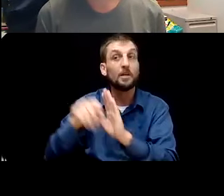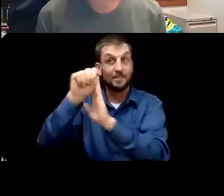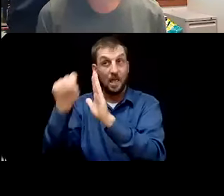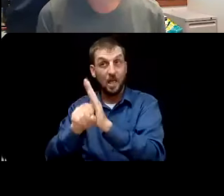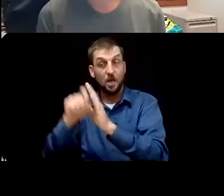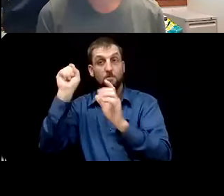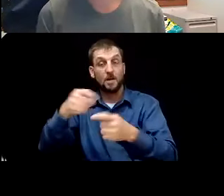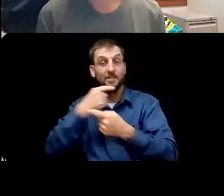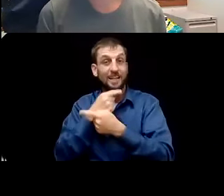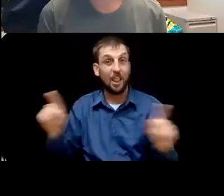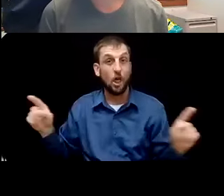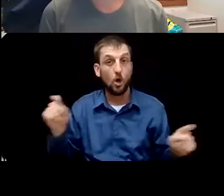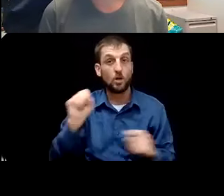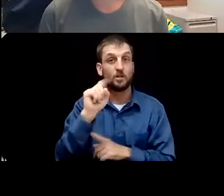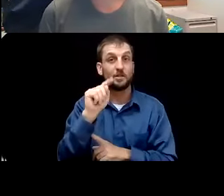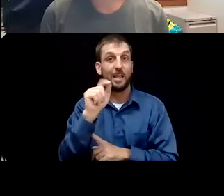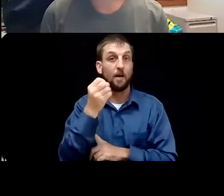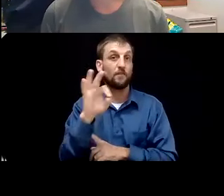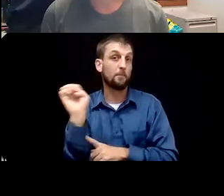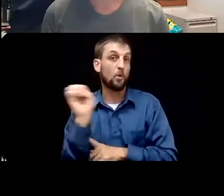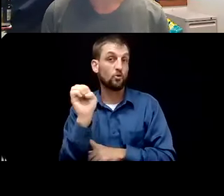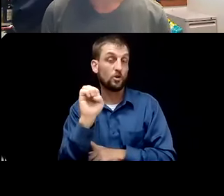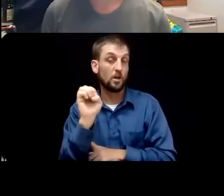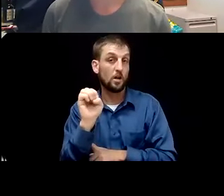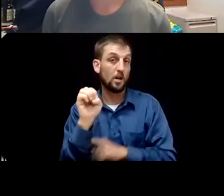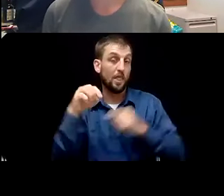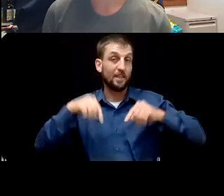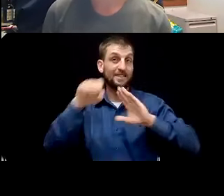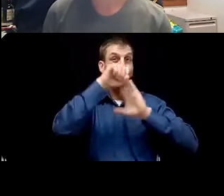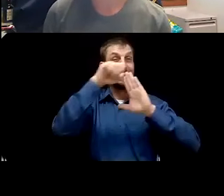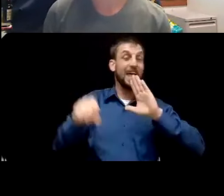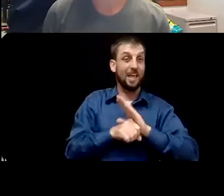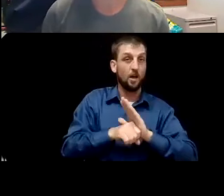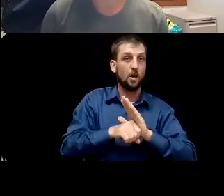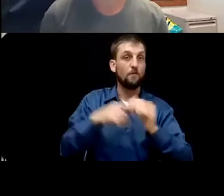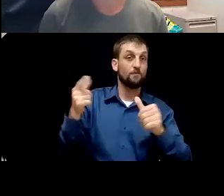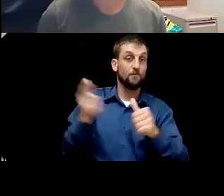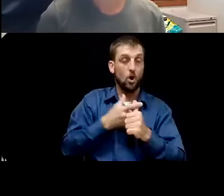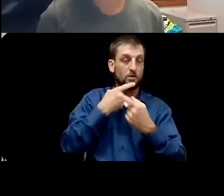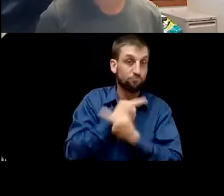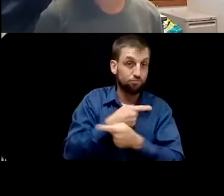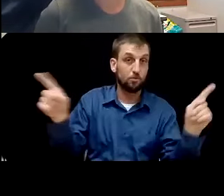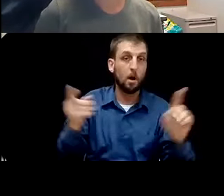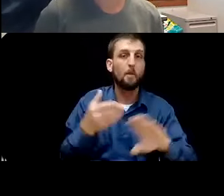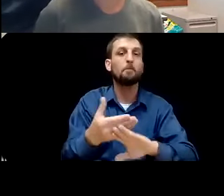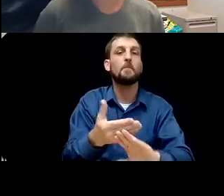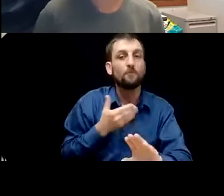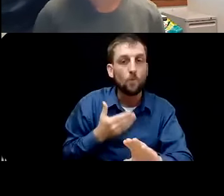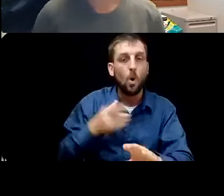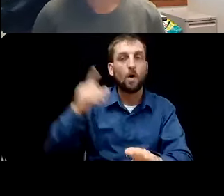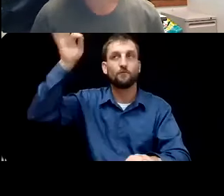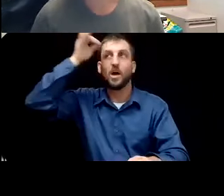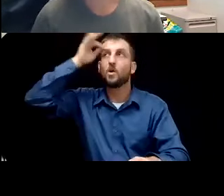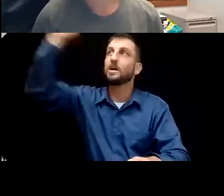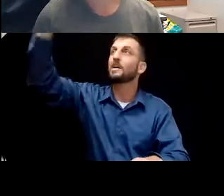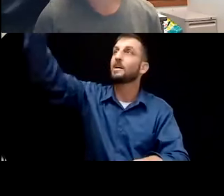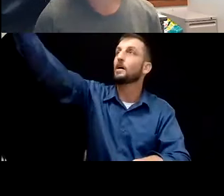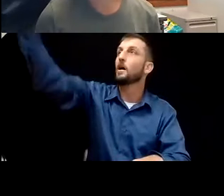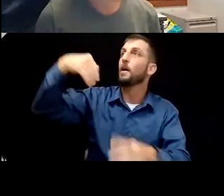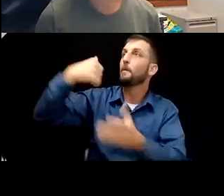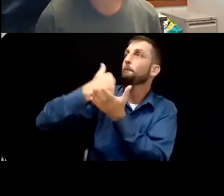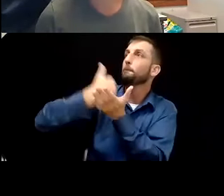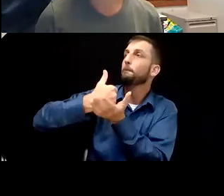of emergency for the state before we can ask for federal resources to come in and to support us. So sometimes you'll